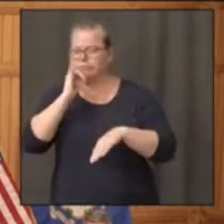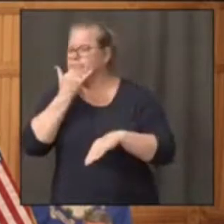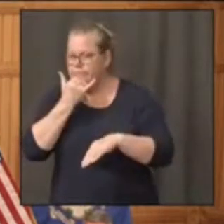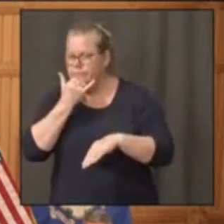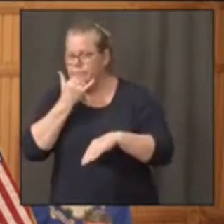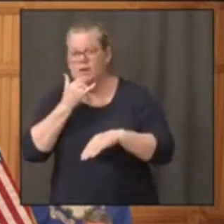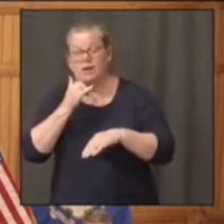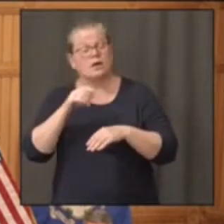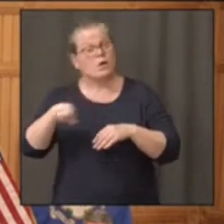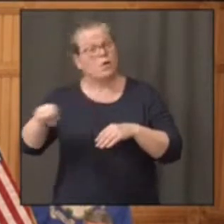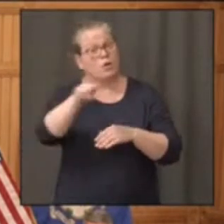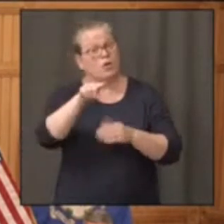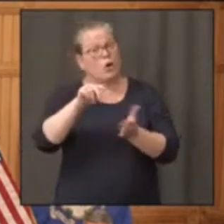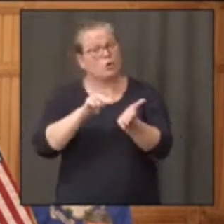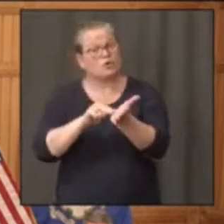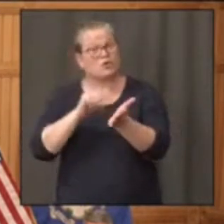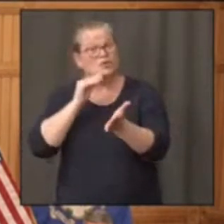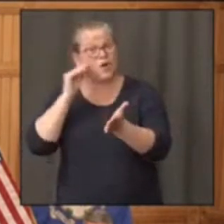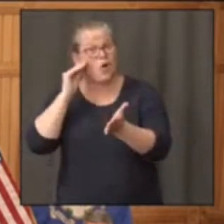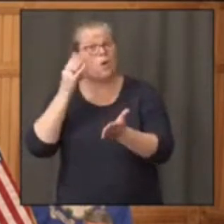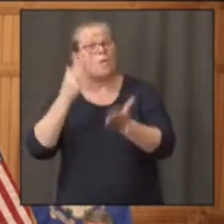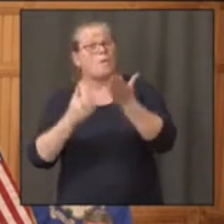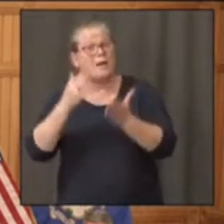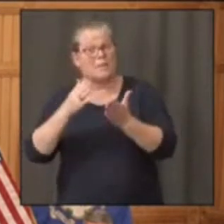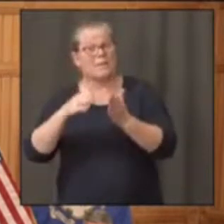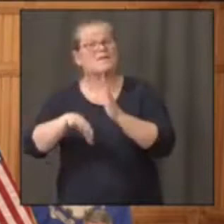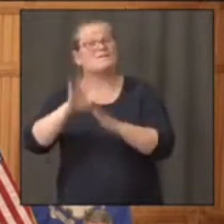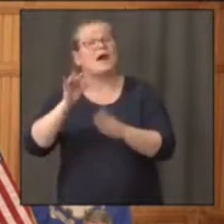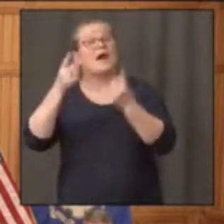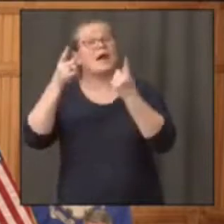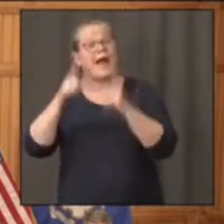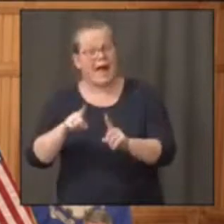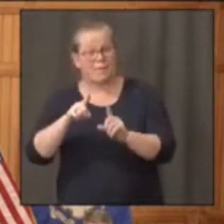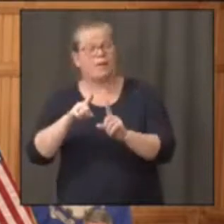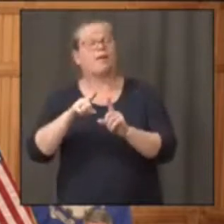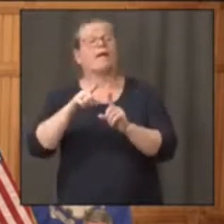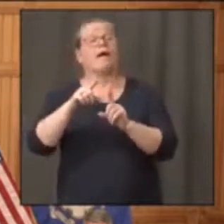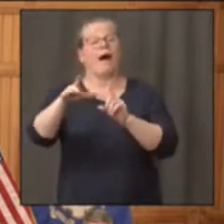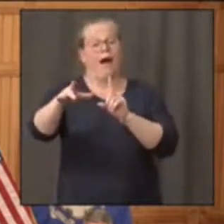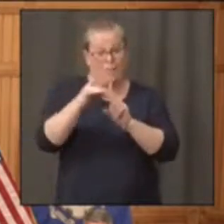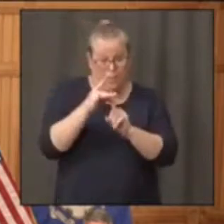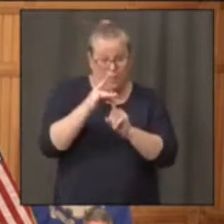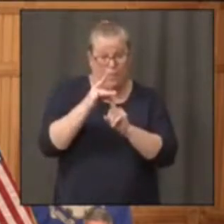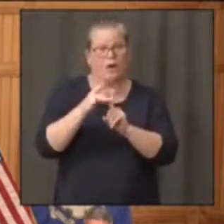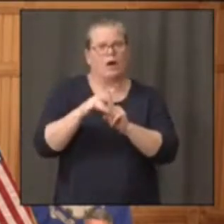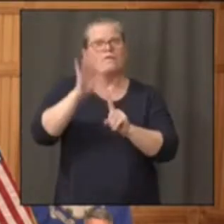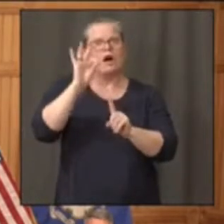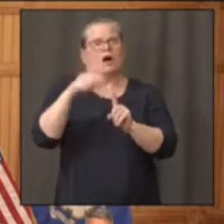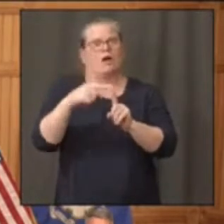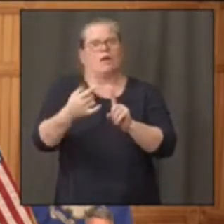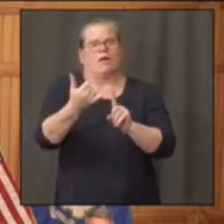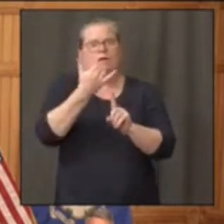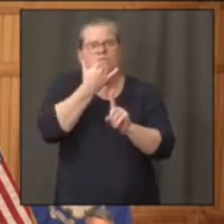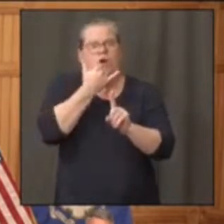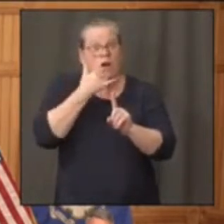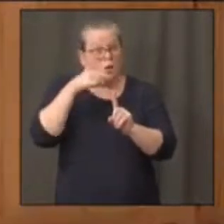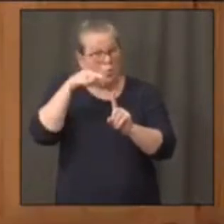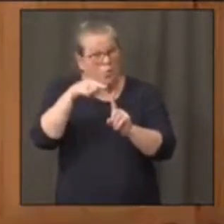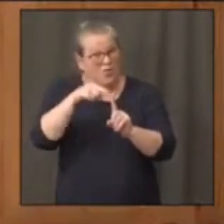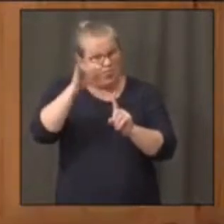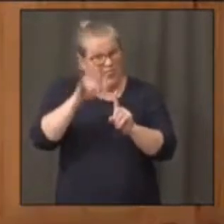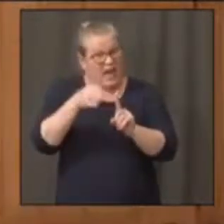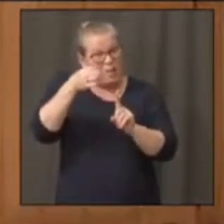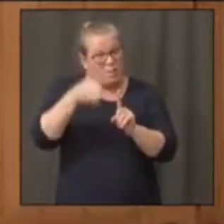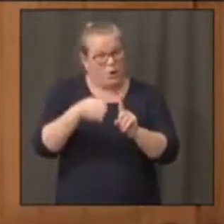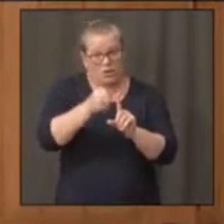erroneously put with other nursing home residents that were accurately tested positive? We don't yet know that.